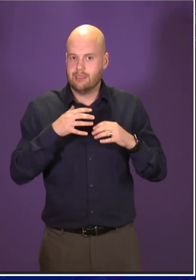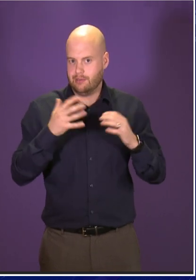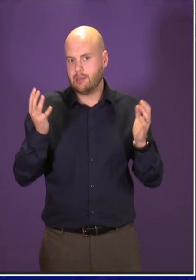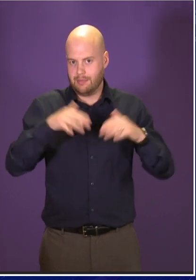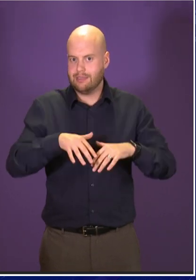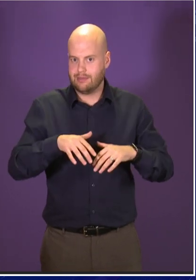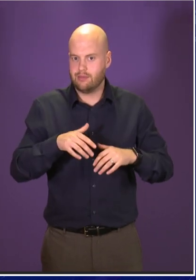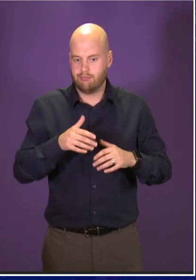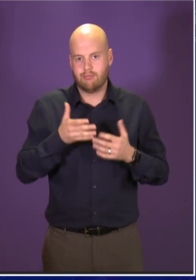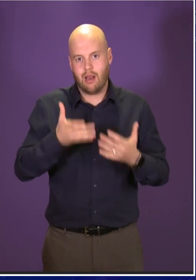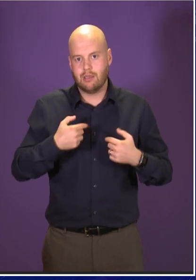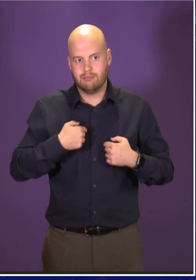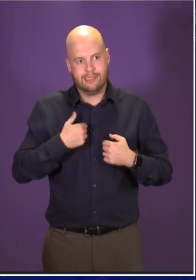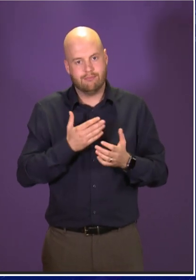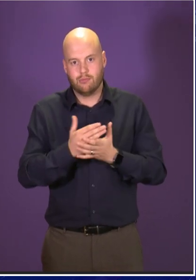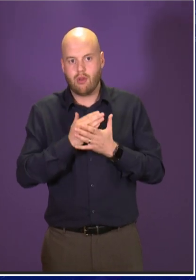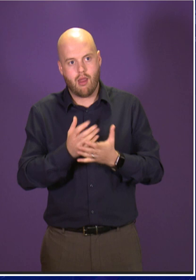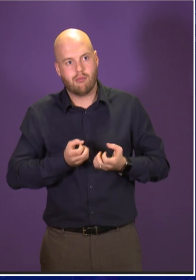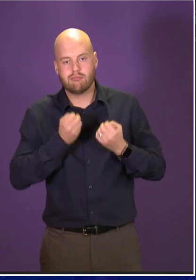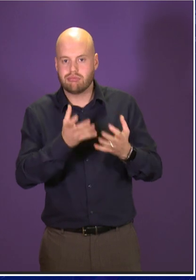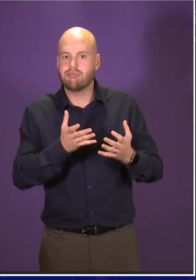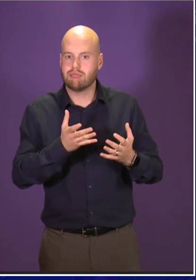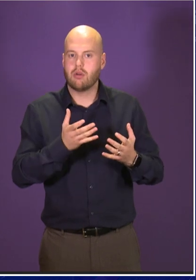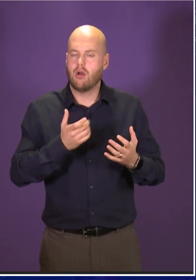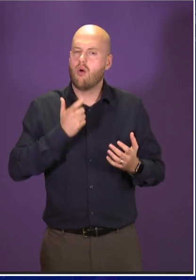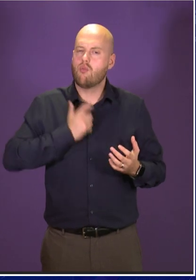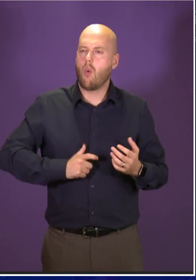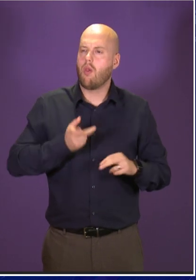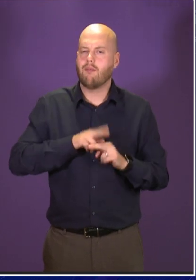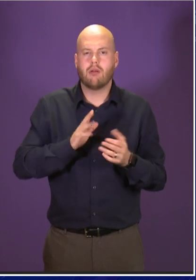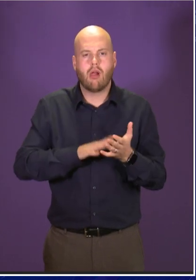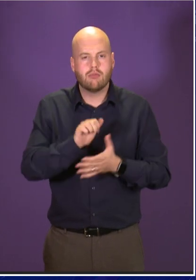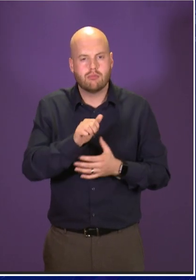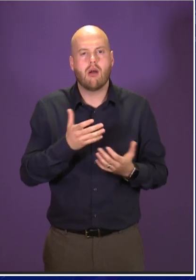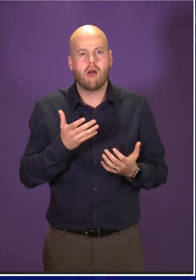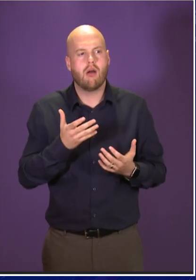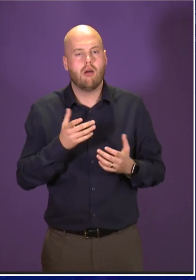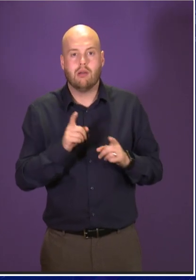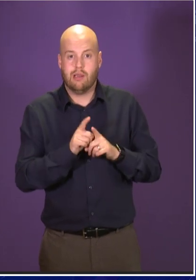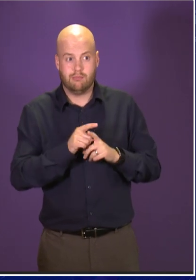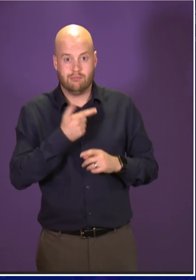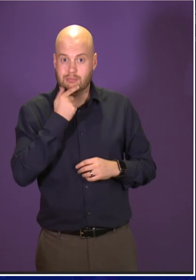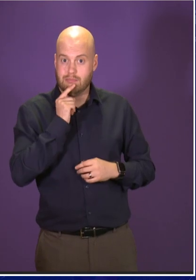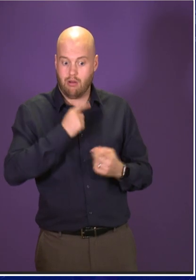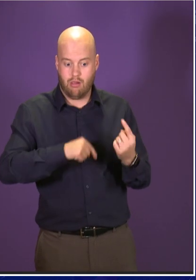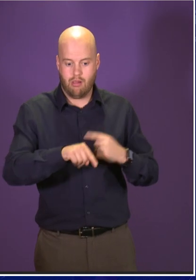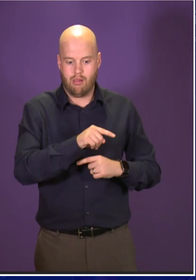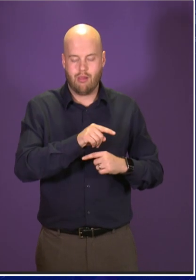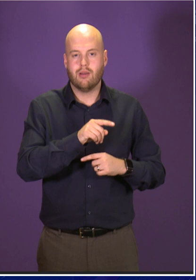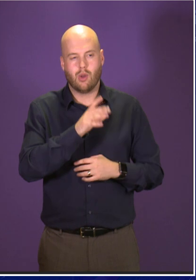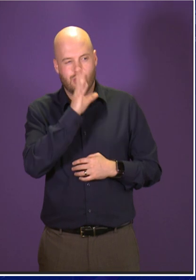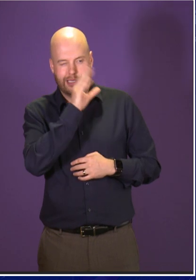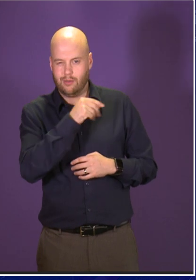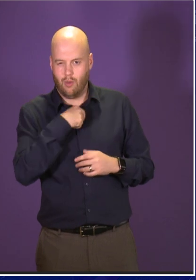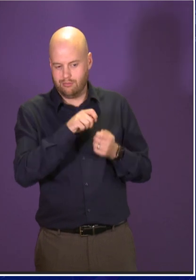with you some views on the role of culture and the role of cities and the need of human scale. I changed a little bit